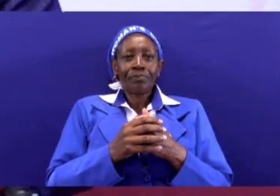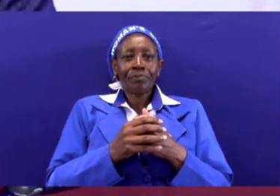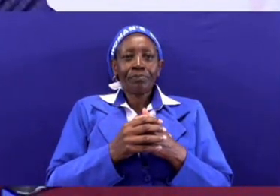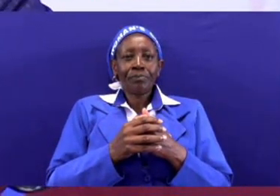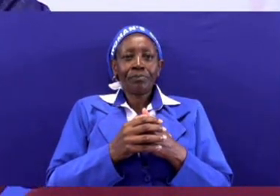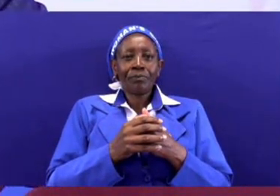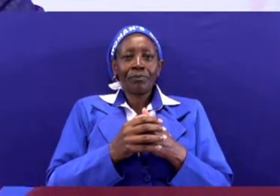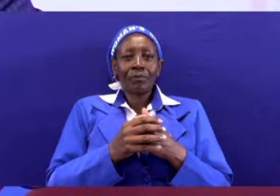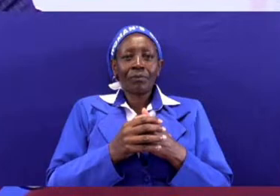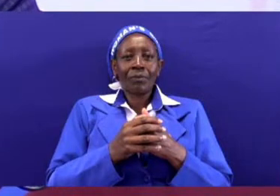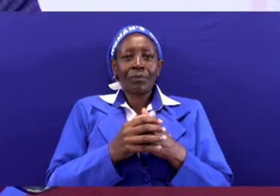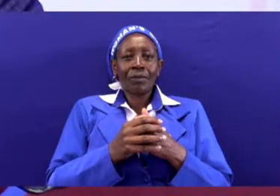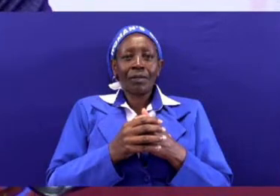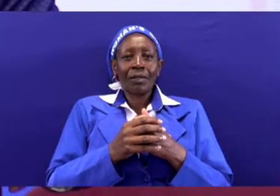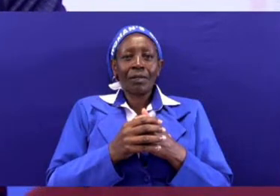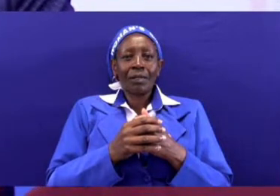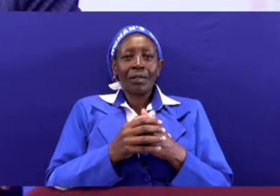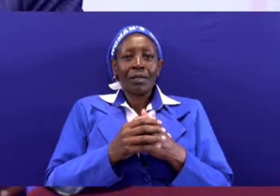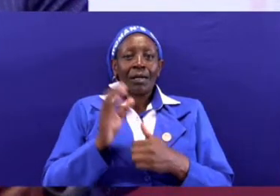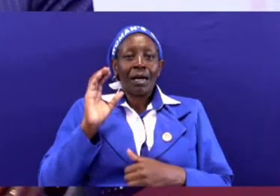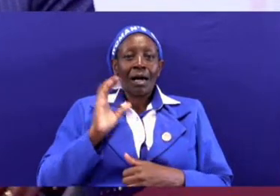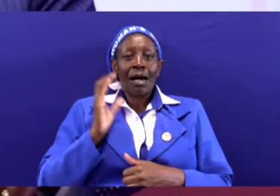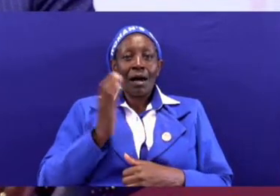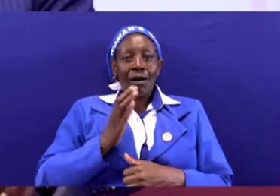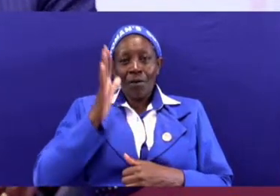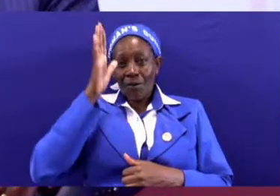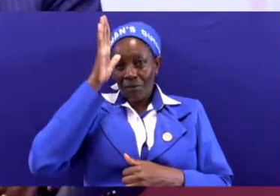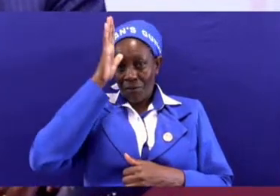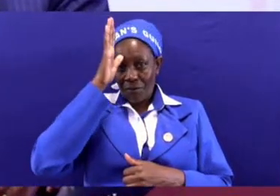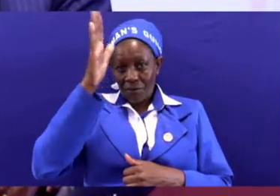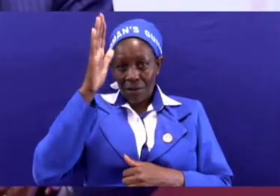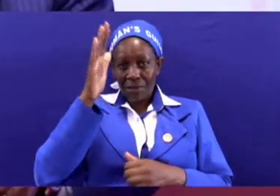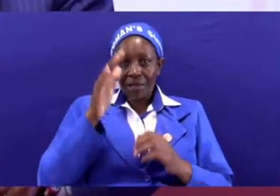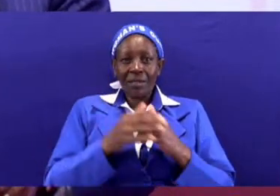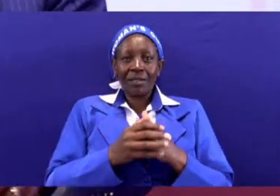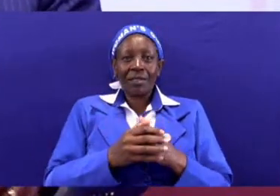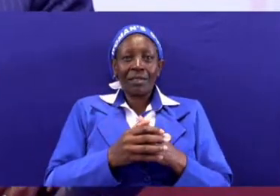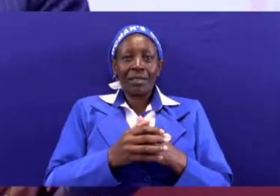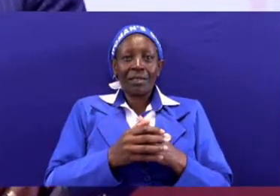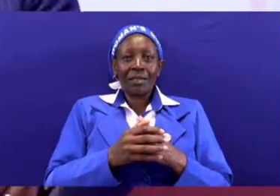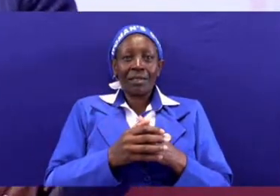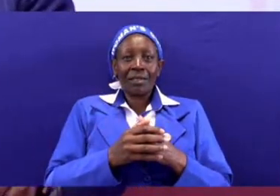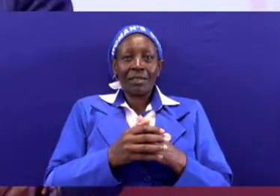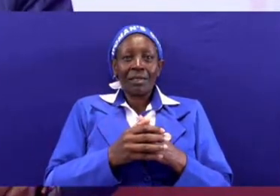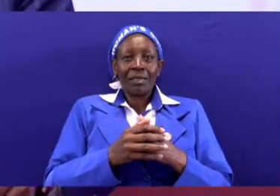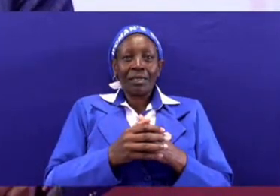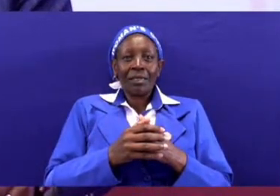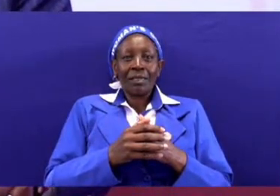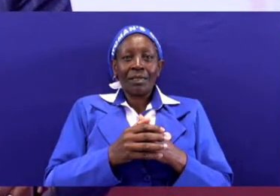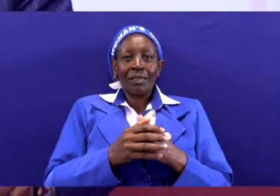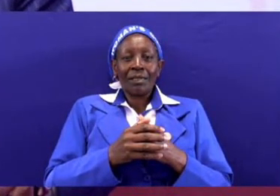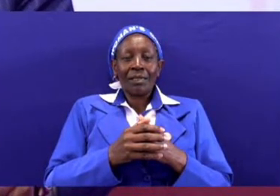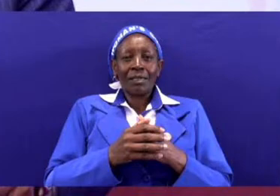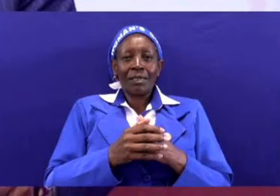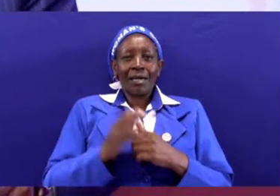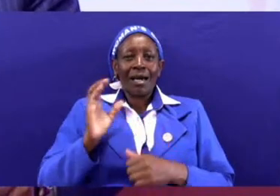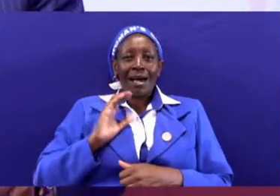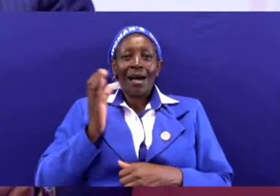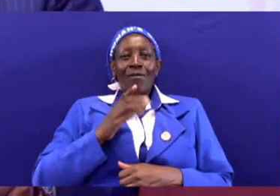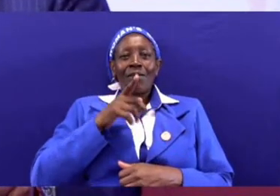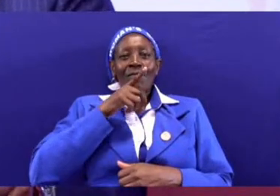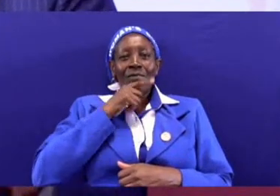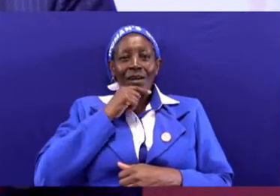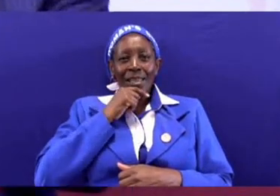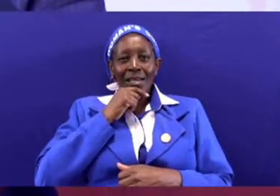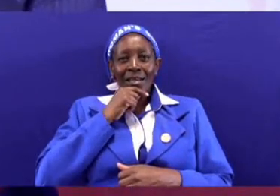Our Father in God, again, we remember him, the late very Reverend Dr. George Wanjao. I